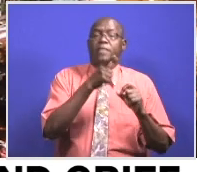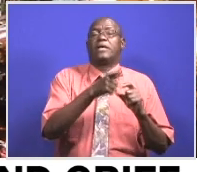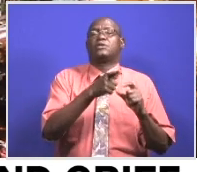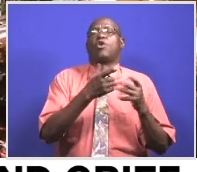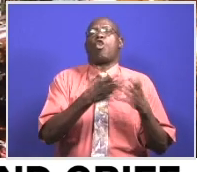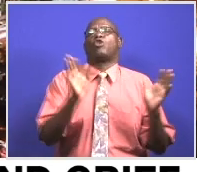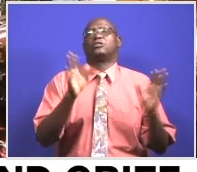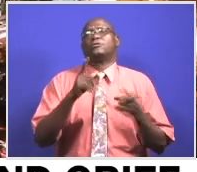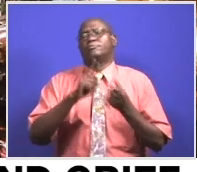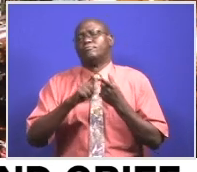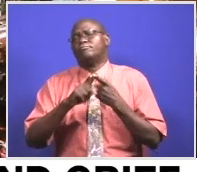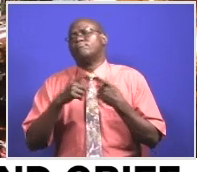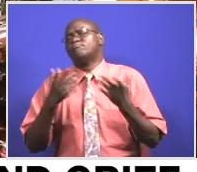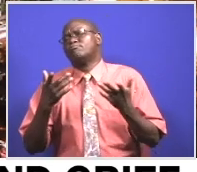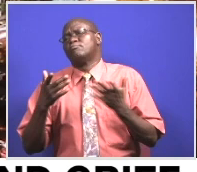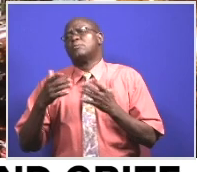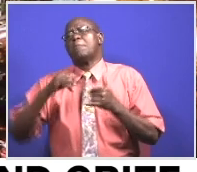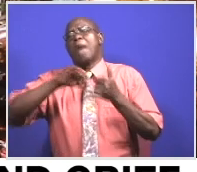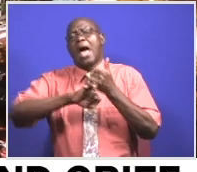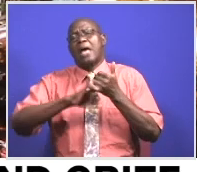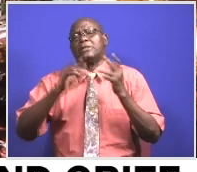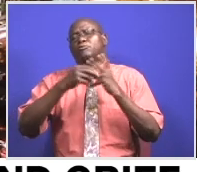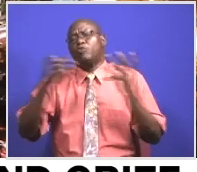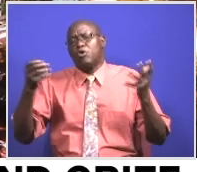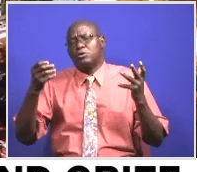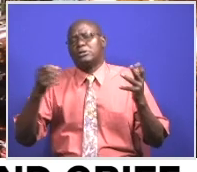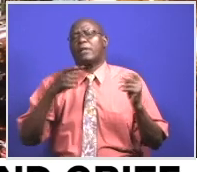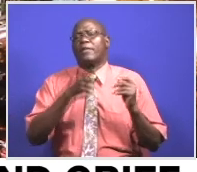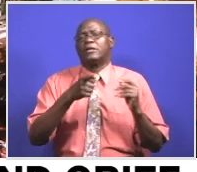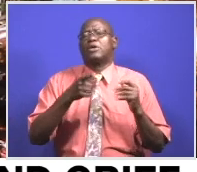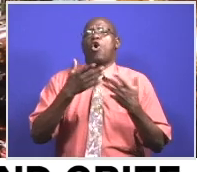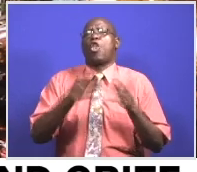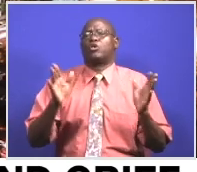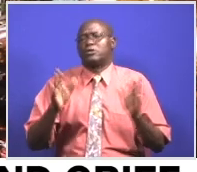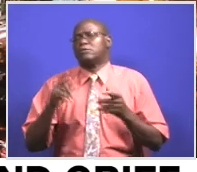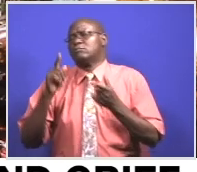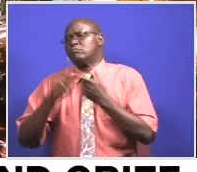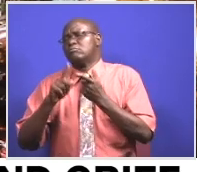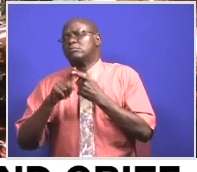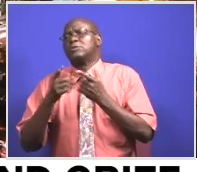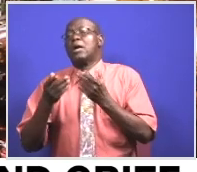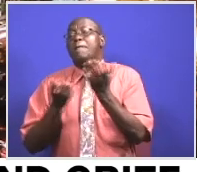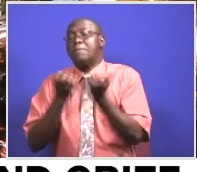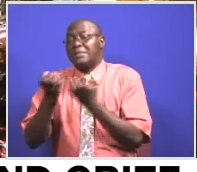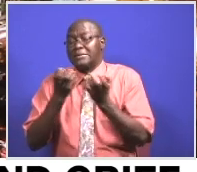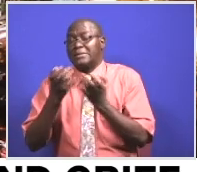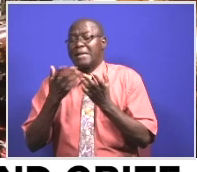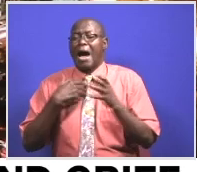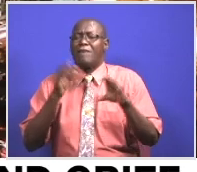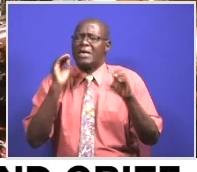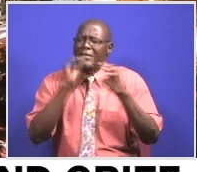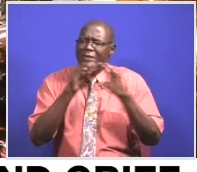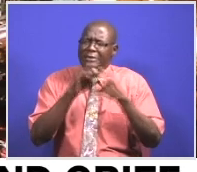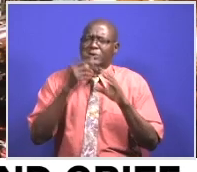loss. Losing a marriage, it's a loss. Losing a business, you have invested, you're seeing a